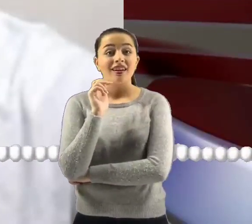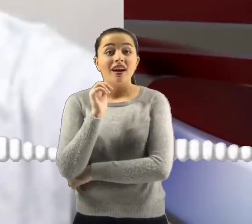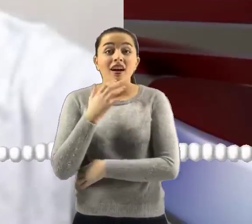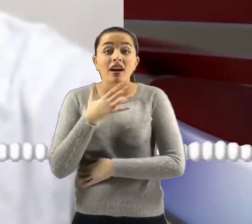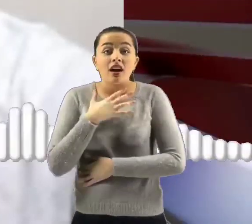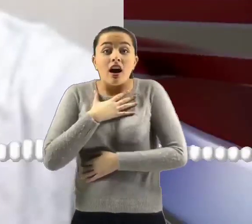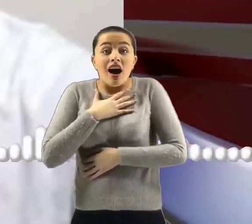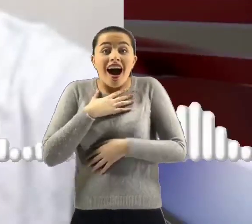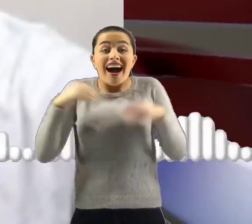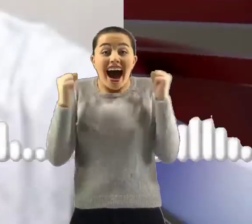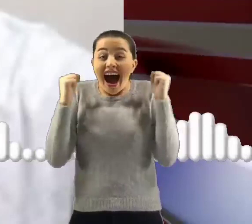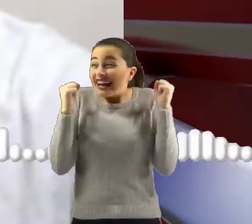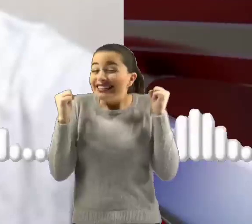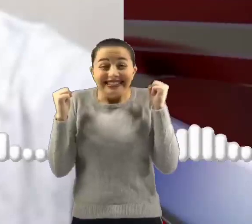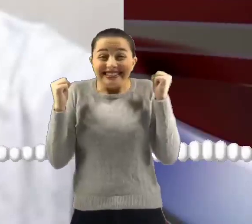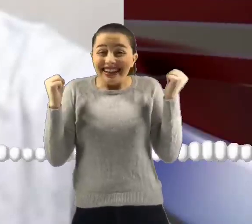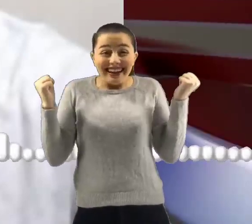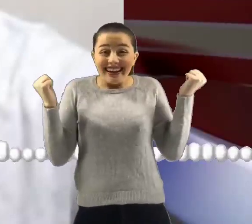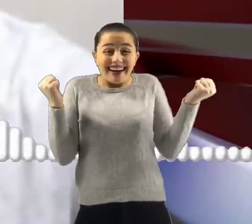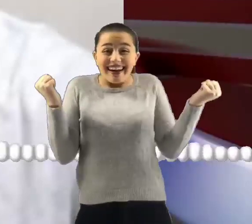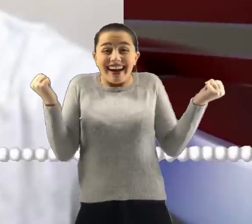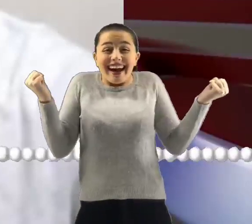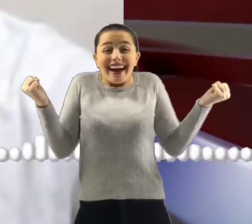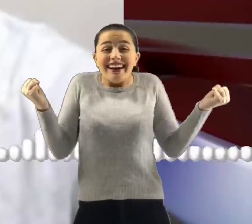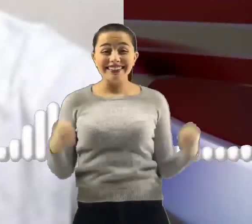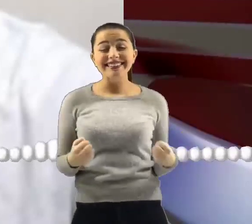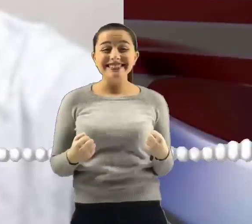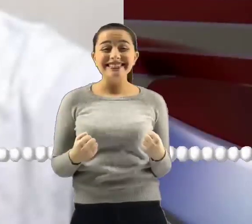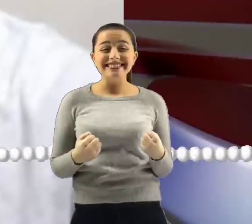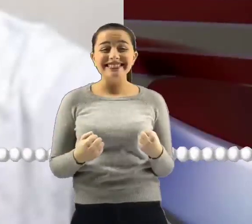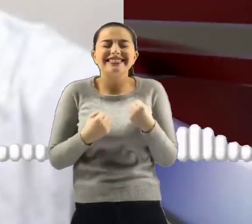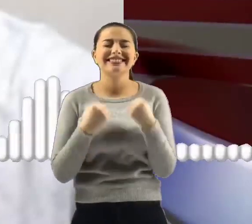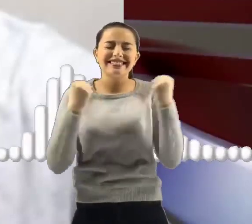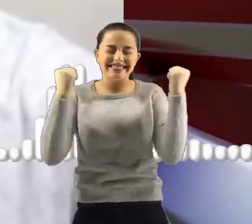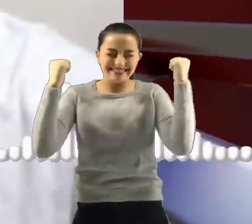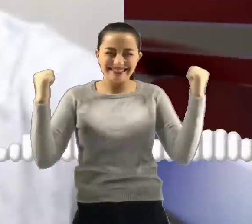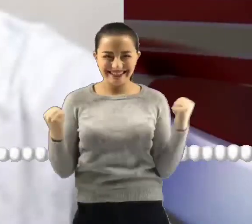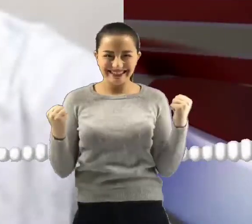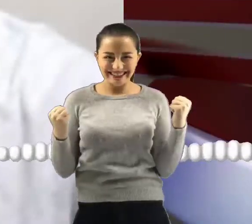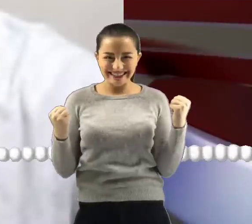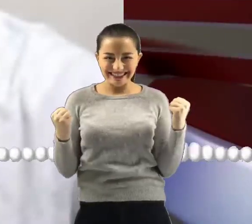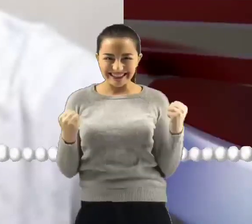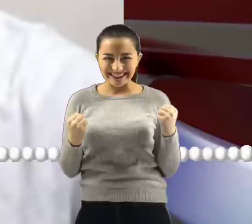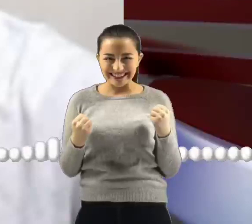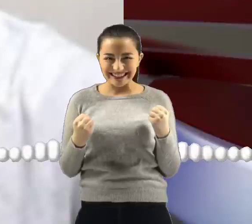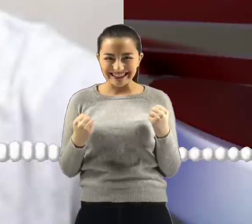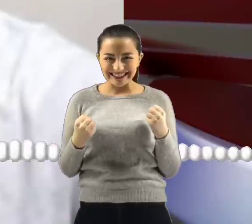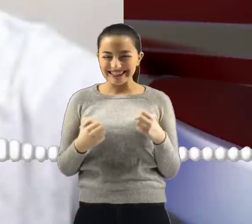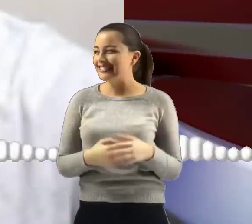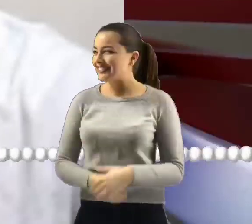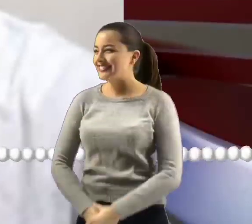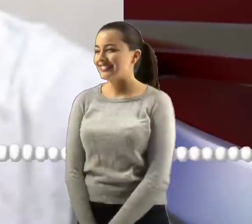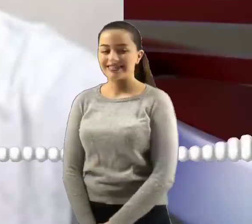Ndibo as a whole, even if you are in diaspora and in Nigeria, what is the way